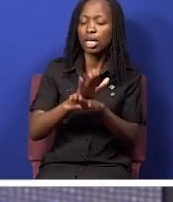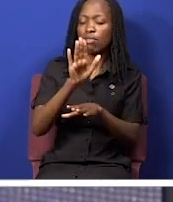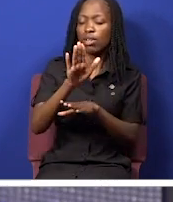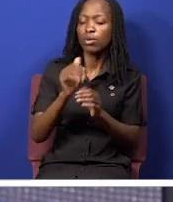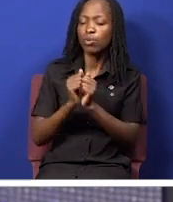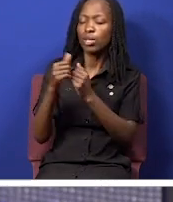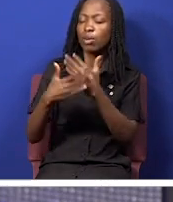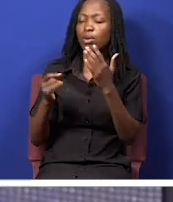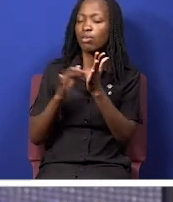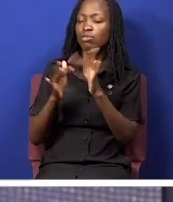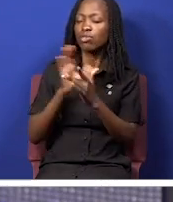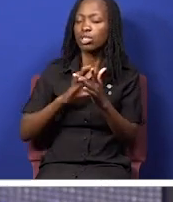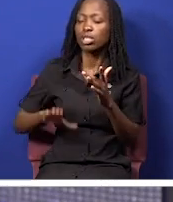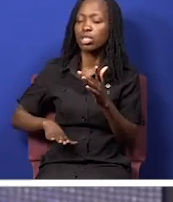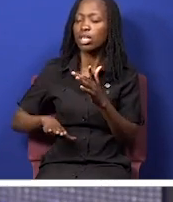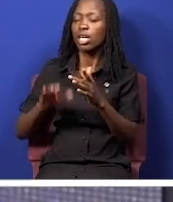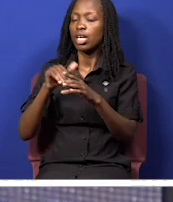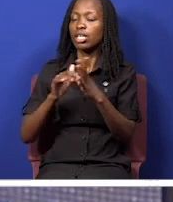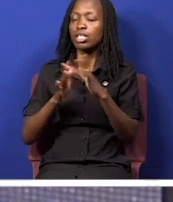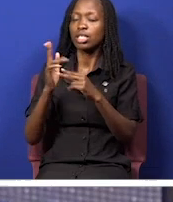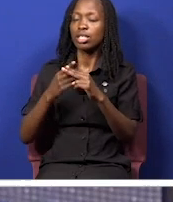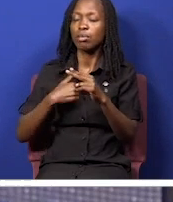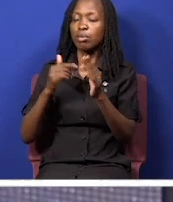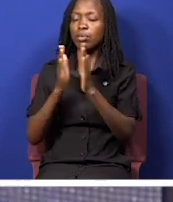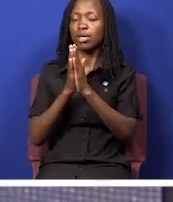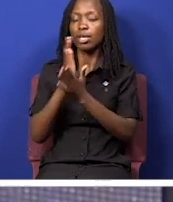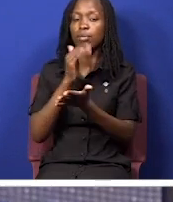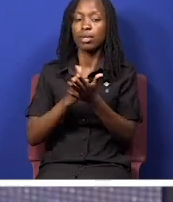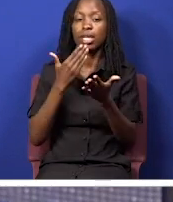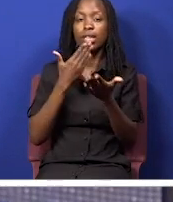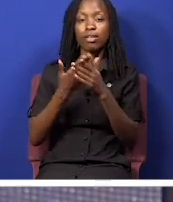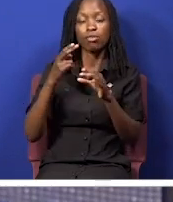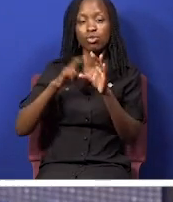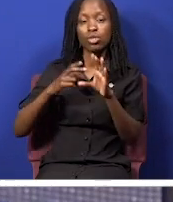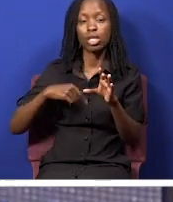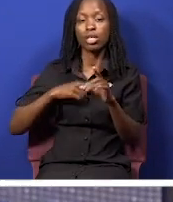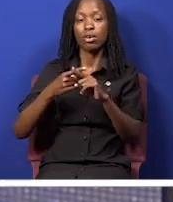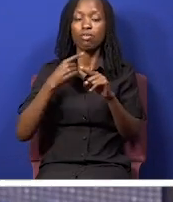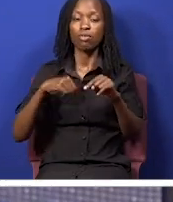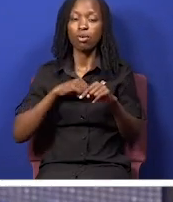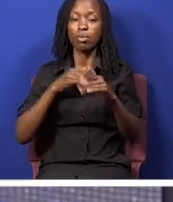cover them with the blood of Jesus. In Jesus' name I pray. Amen. Amen. Thank you for joining